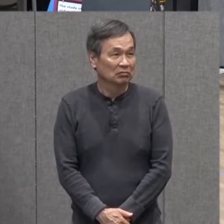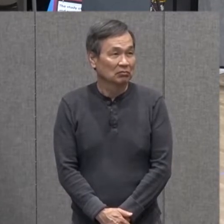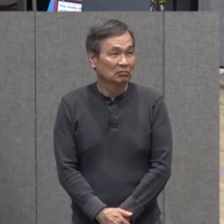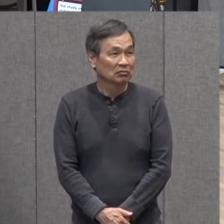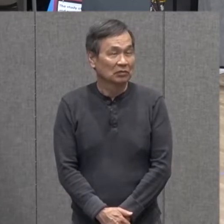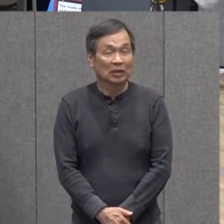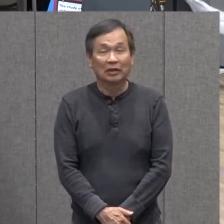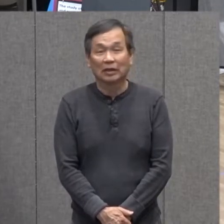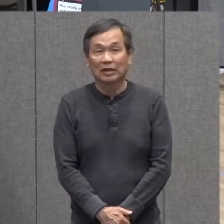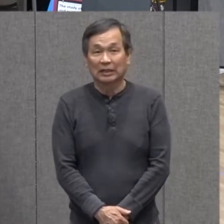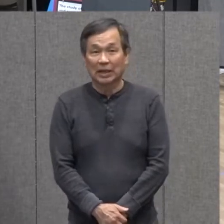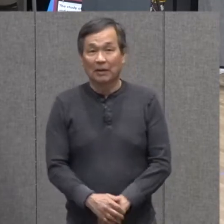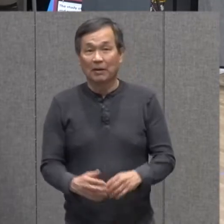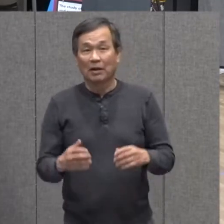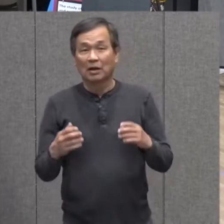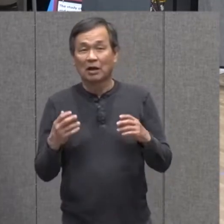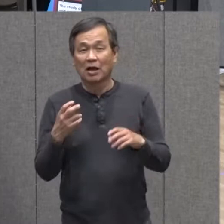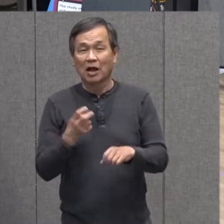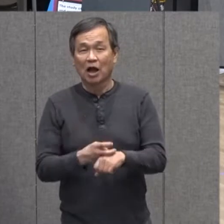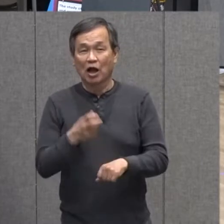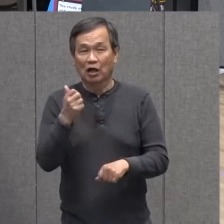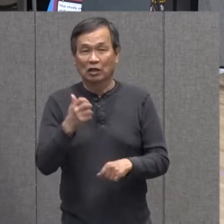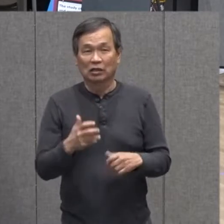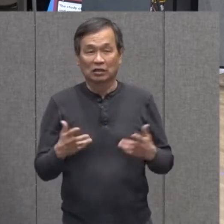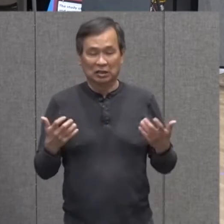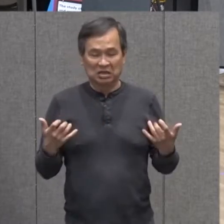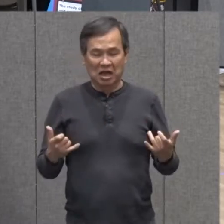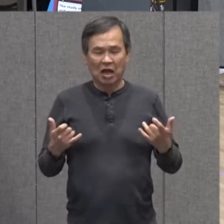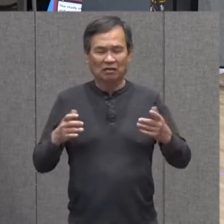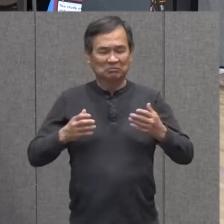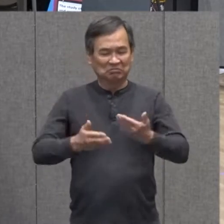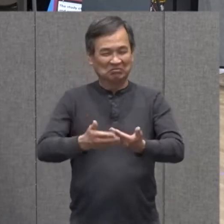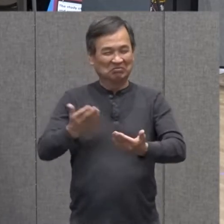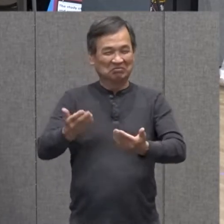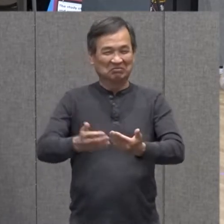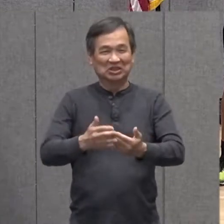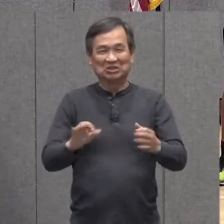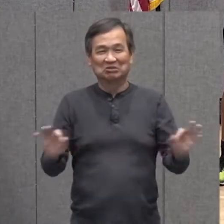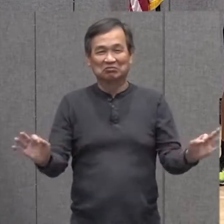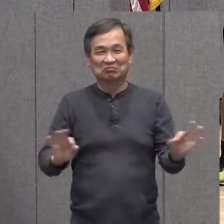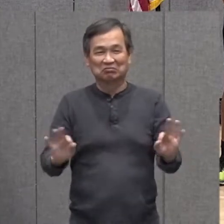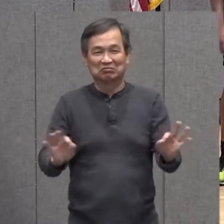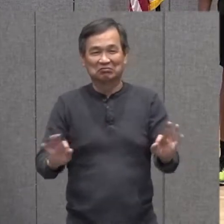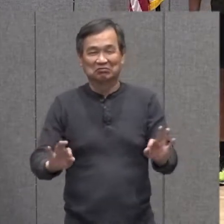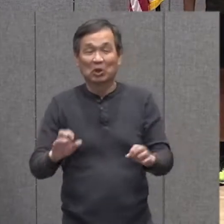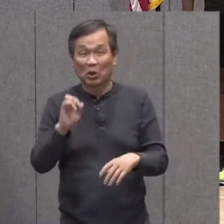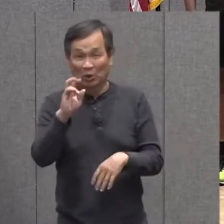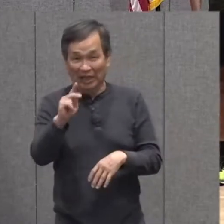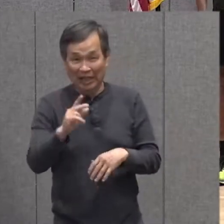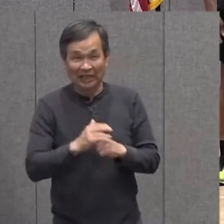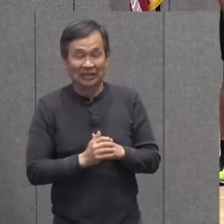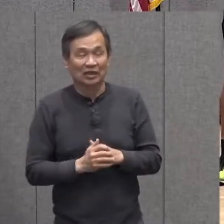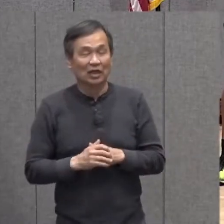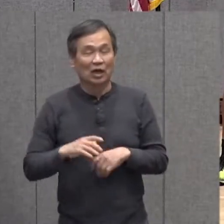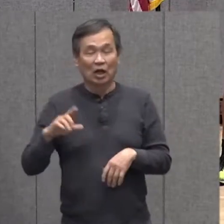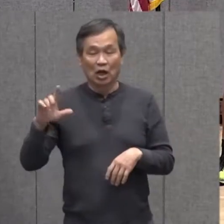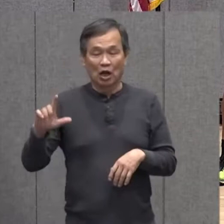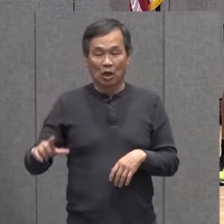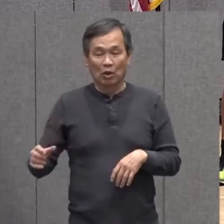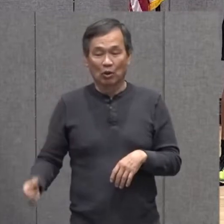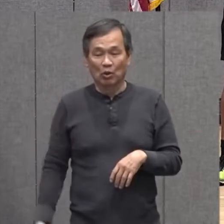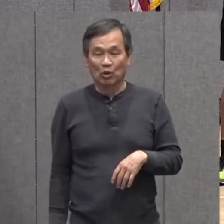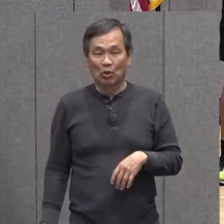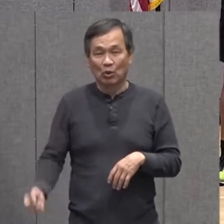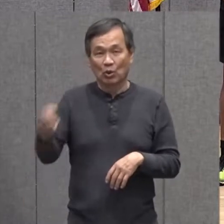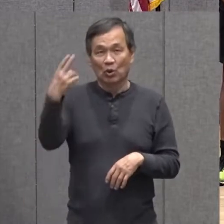Well, let's do a little bit of challenges. We've been working on that basic component of juggling, starting low, ending